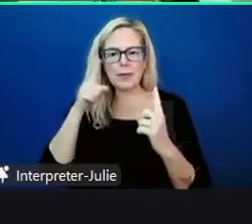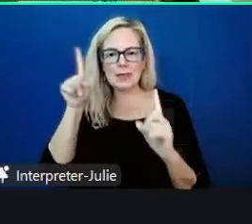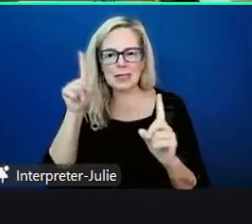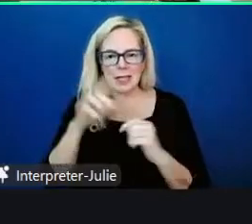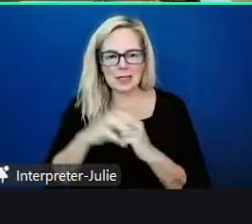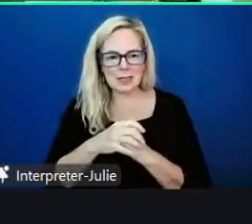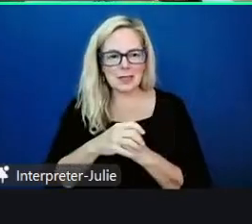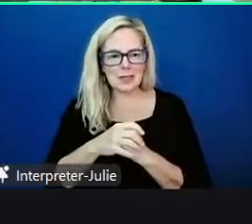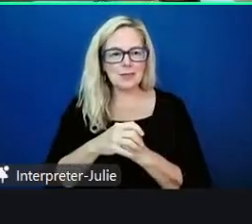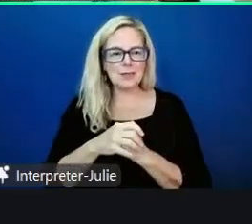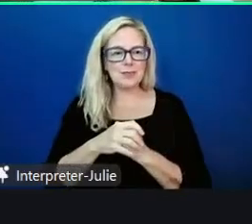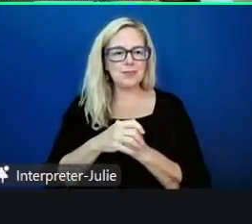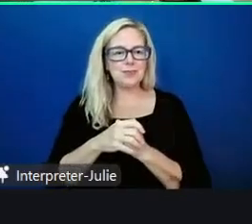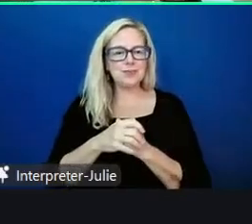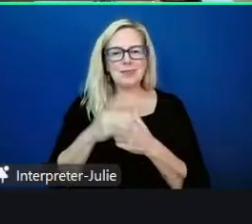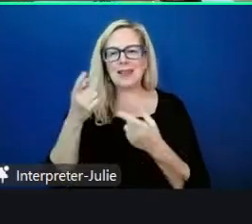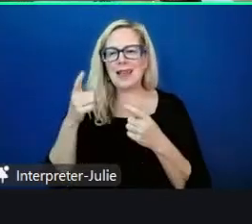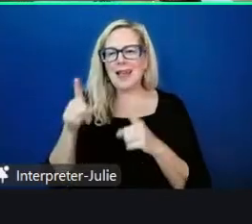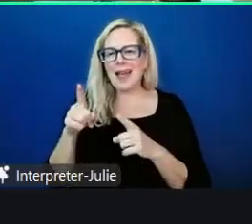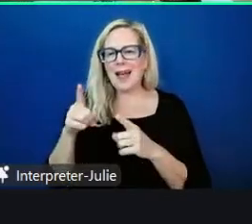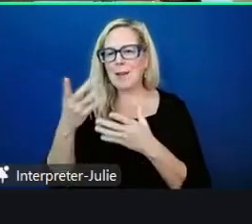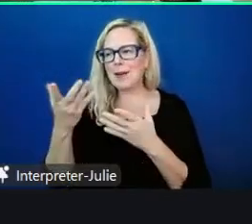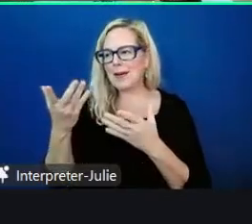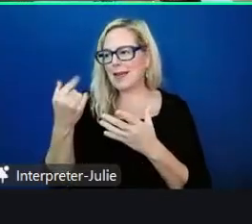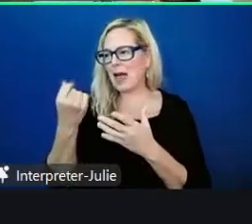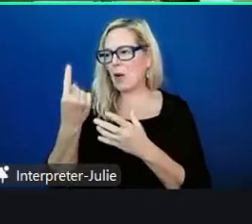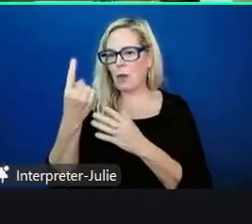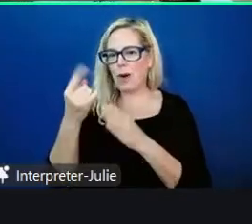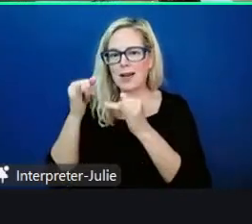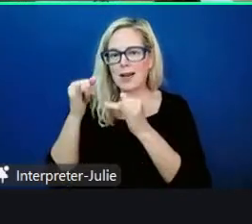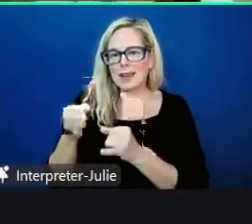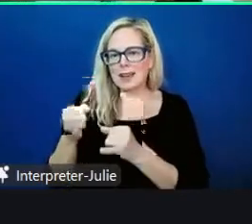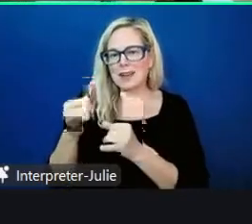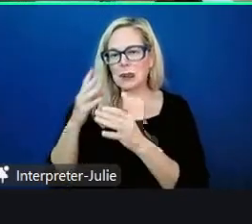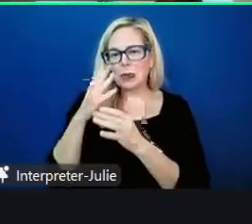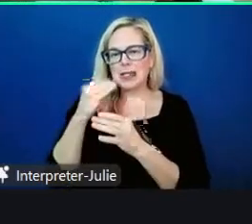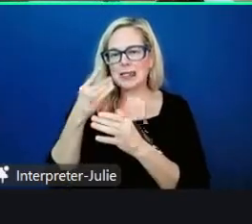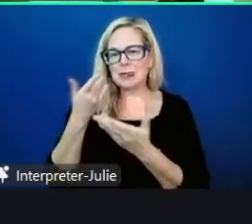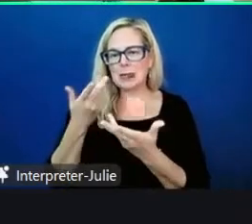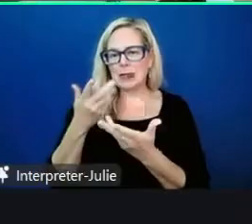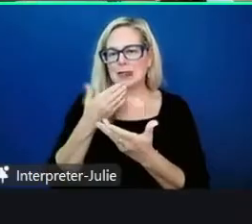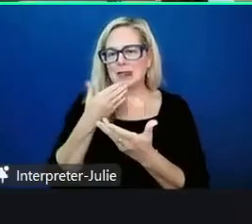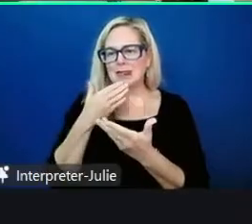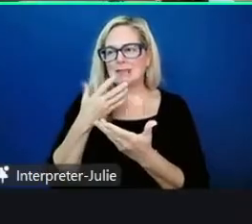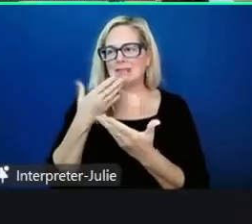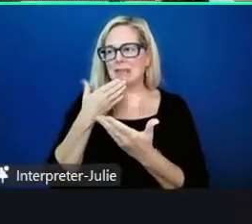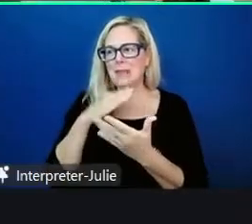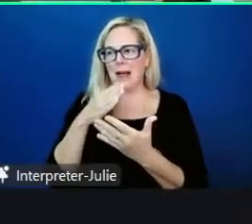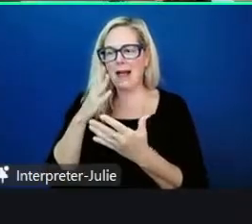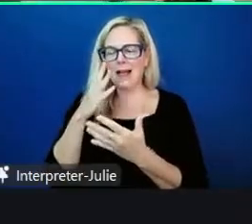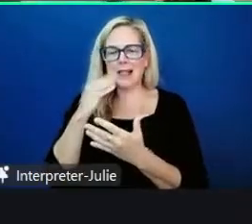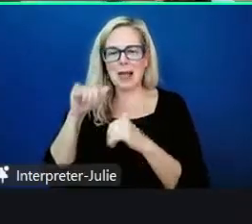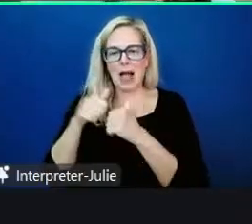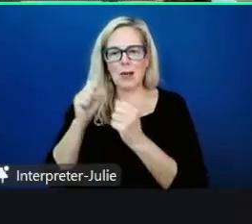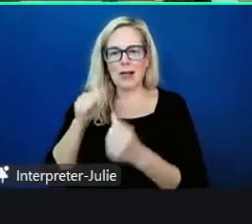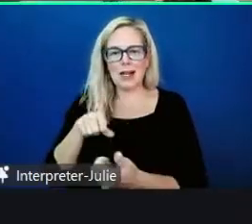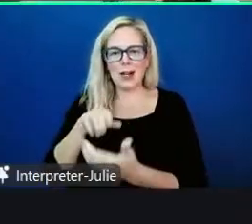with unsuccessful pairings and lack of responsiveness that one individual experienced, understanding a better way to address that for the